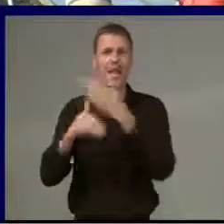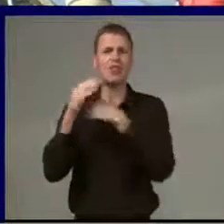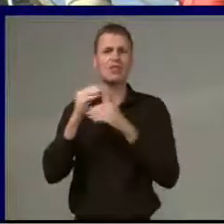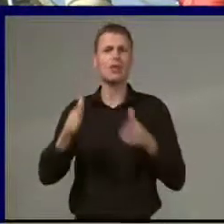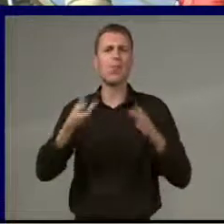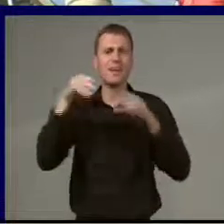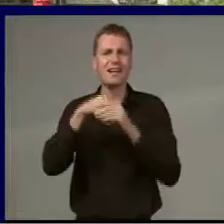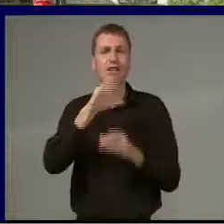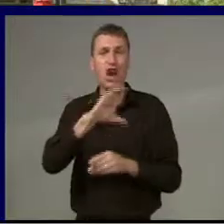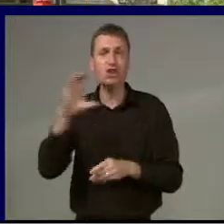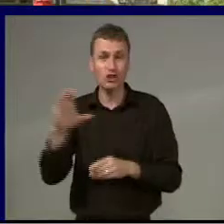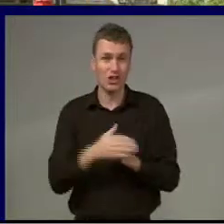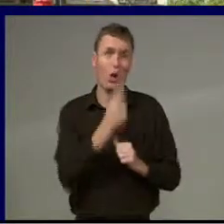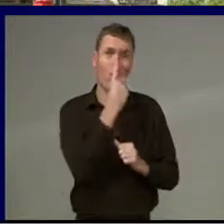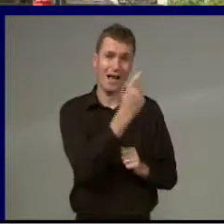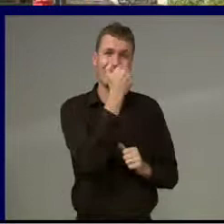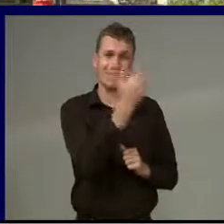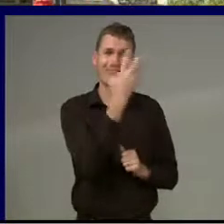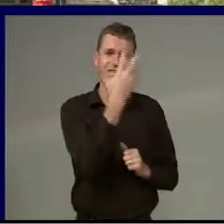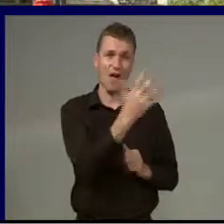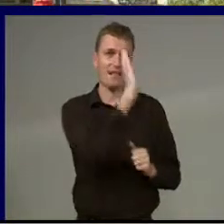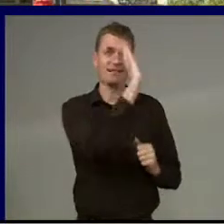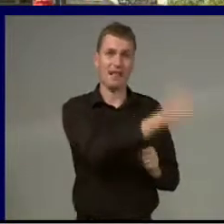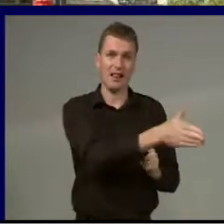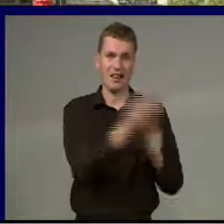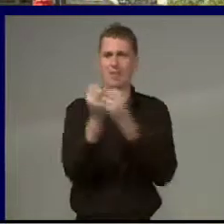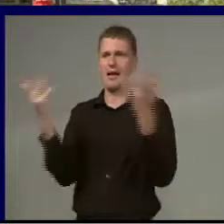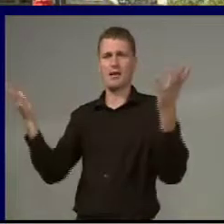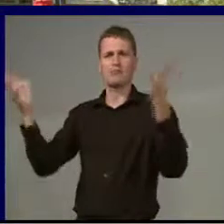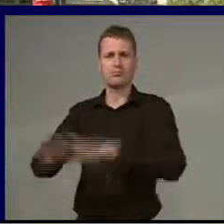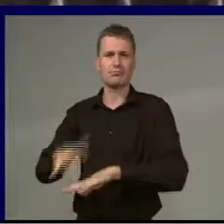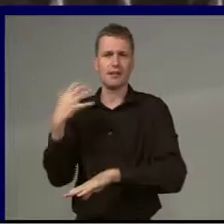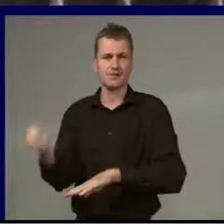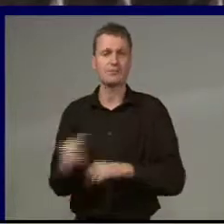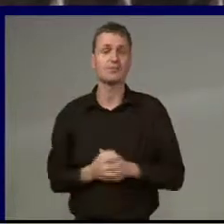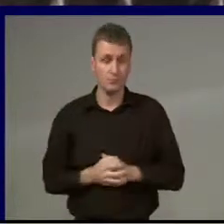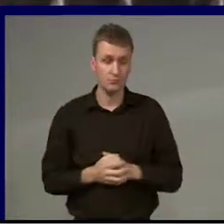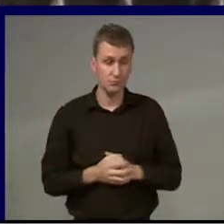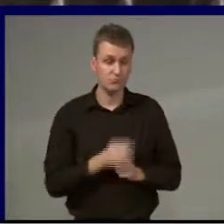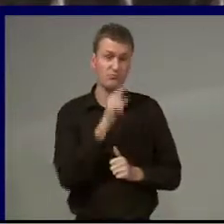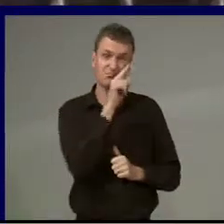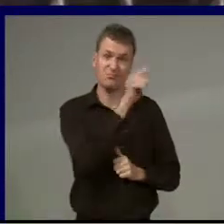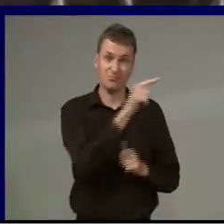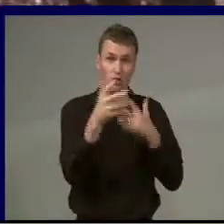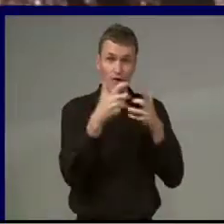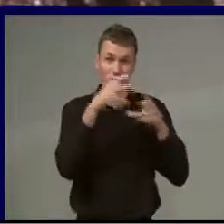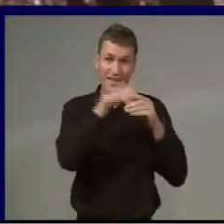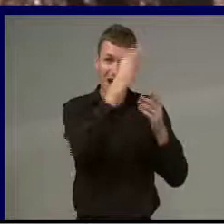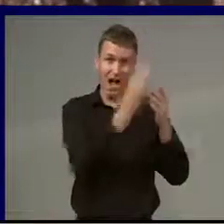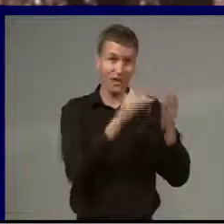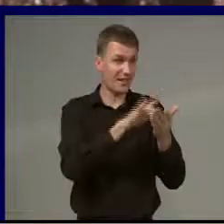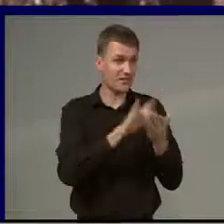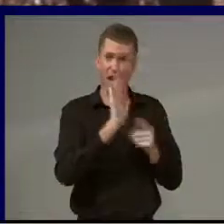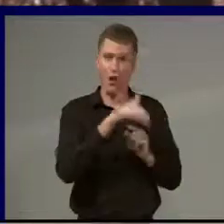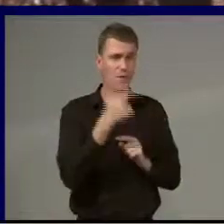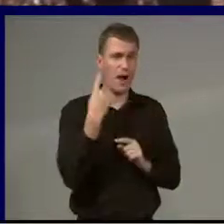only 165 remain after the Christchurch earthquakes. It was the home of the university for about 100 years. Those magnificent old